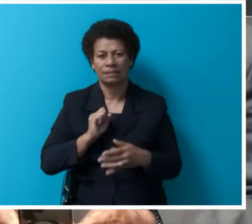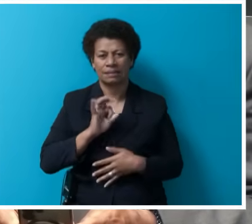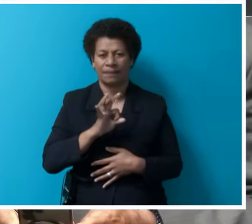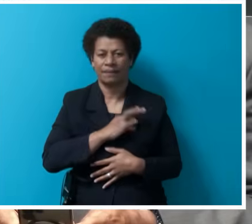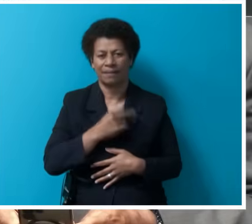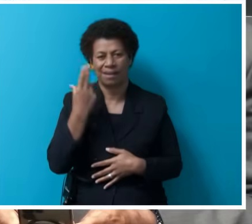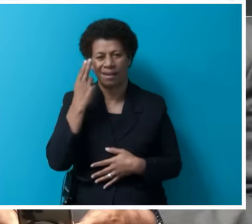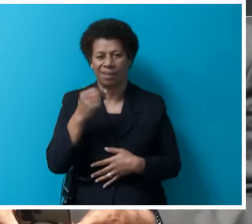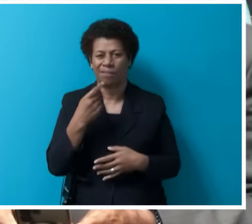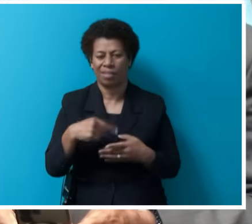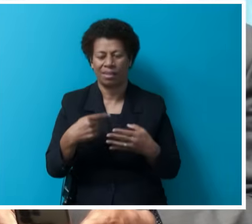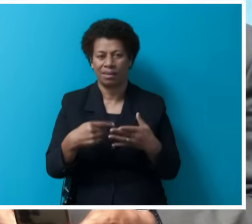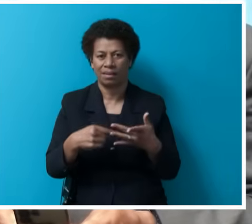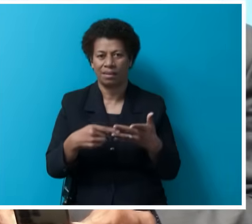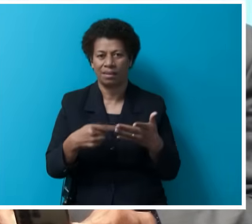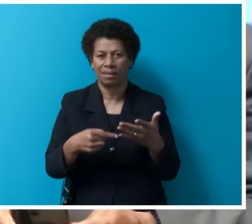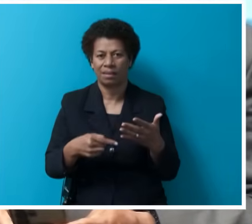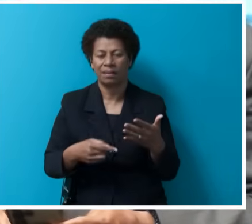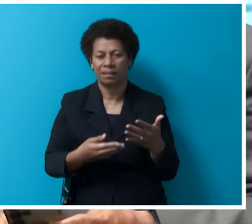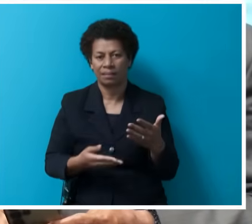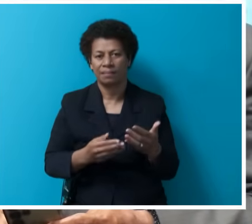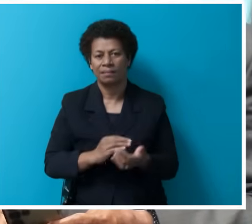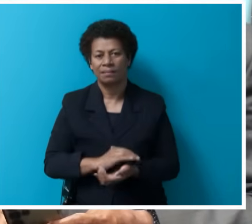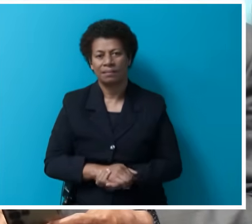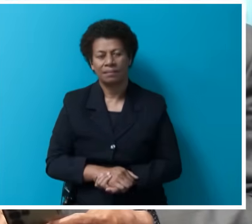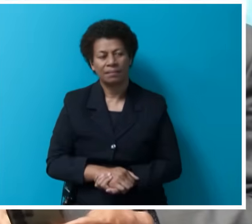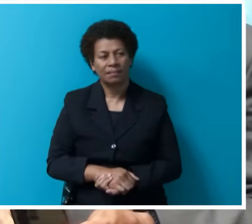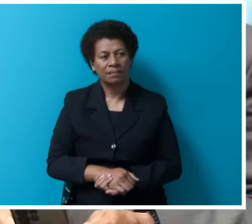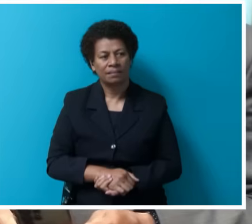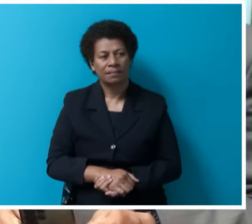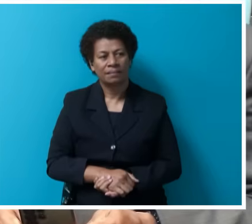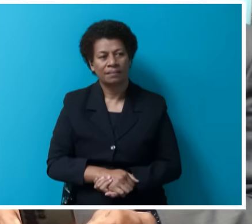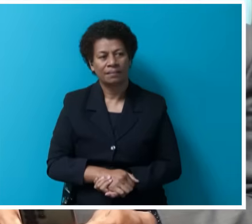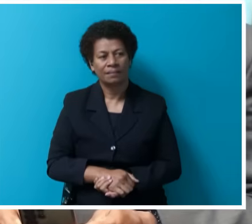those names, Mr. Speaker, I thank you